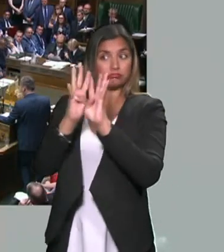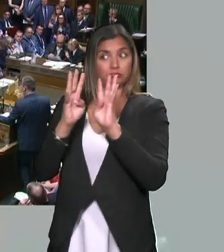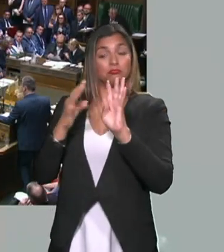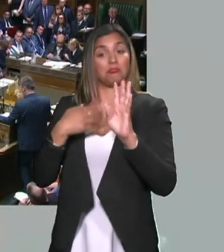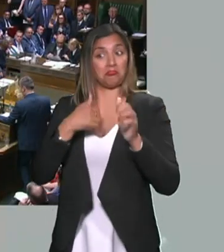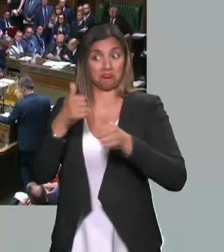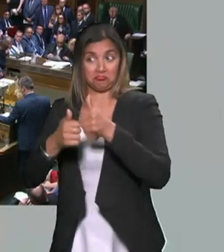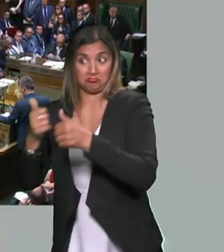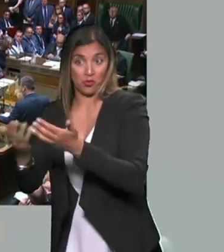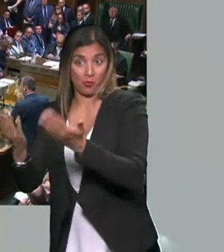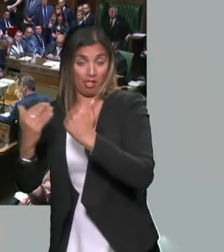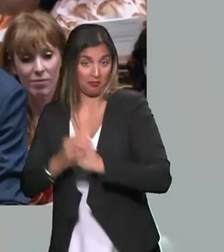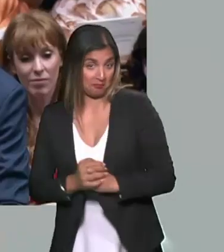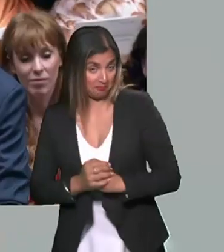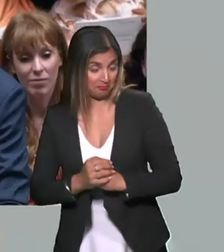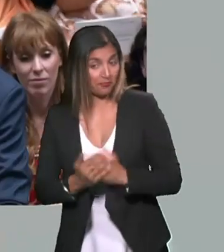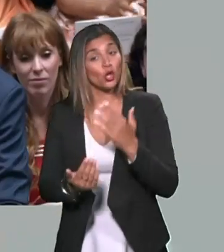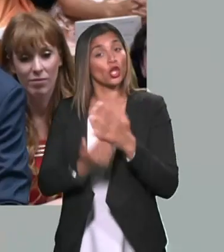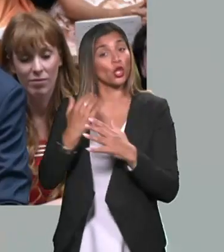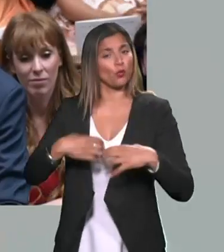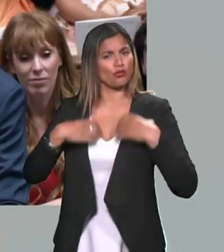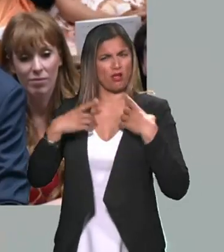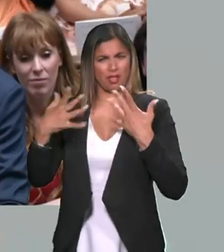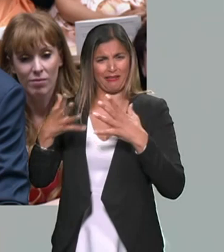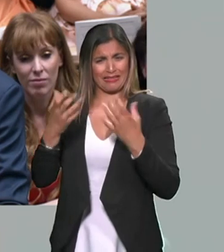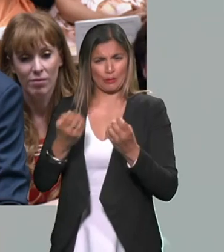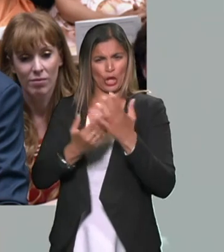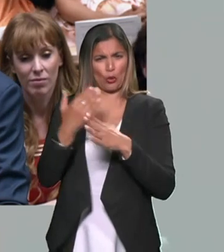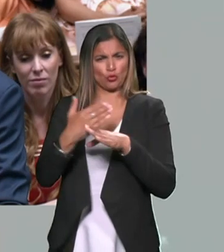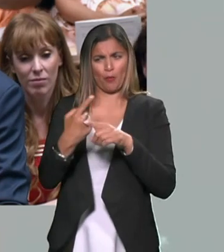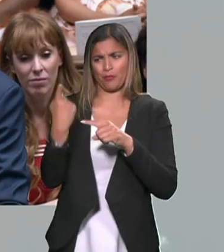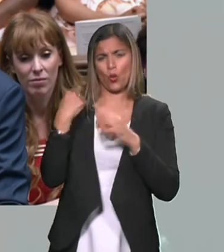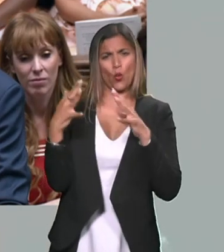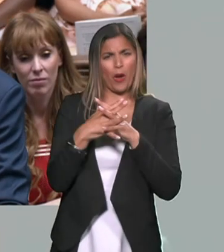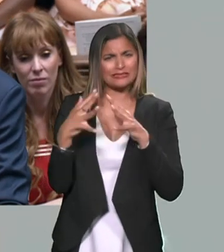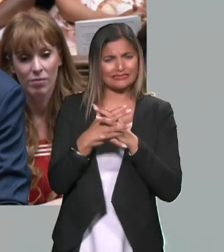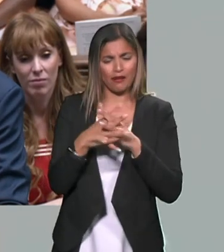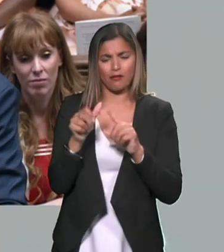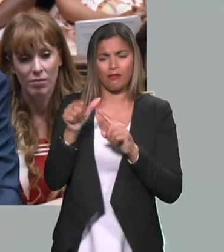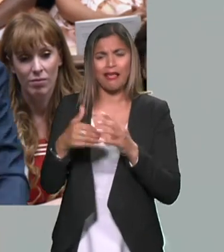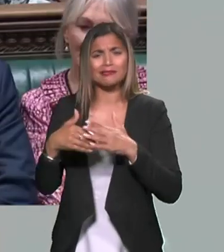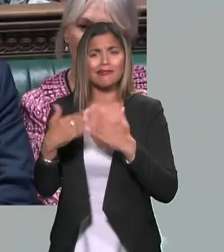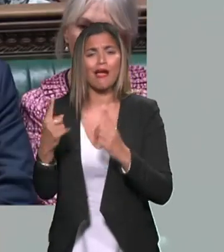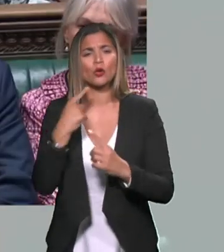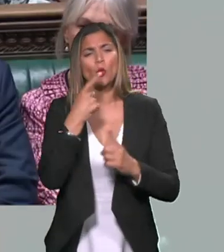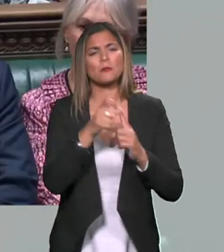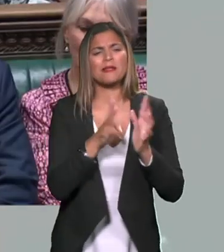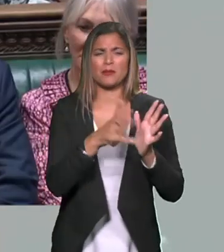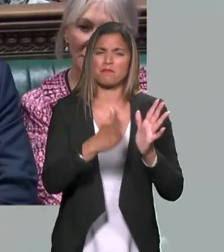new Chancellor who accepted a job from the Prime Minister on Wednesday afternoon and then told him to quit on Thursday morning.